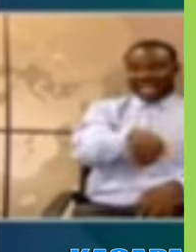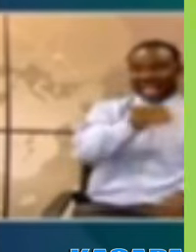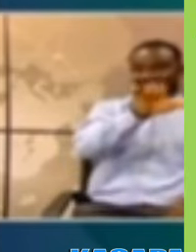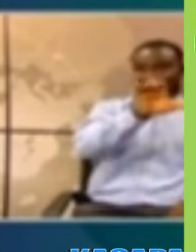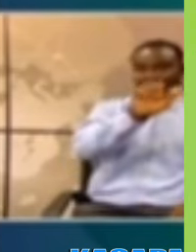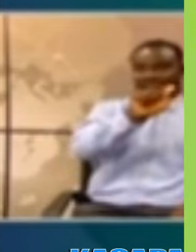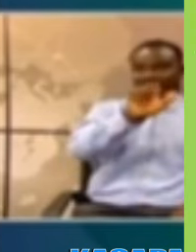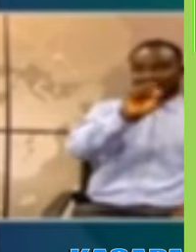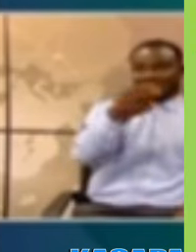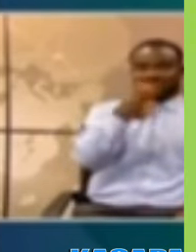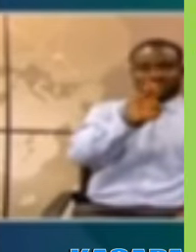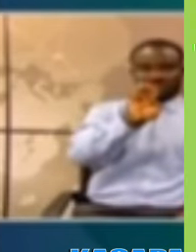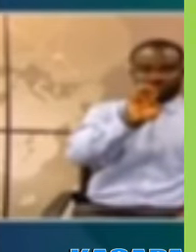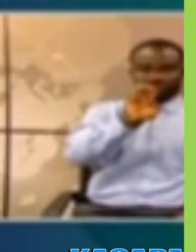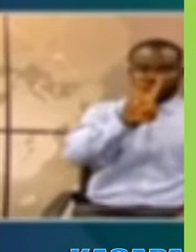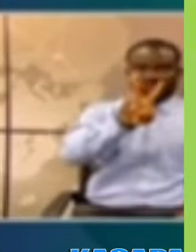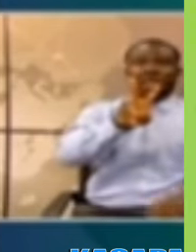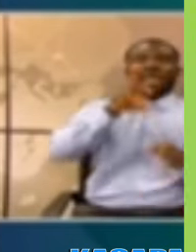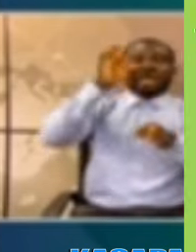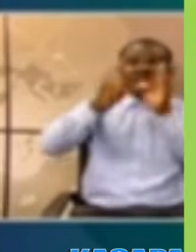know, not to know, you see, take my own.